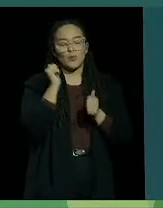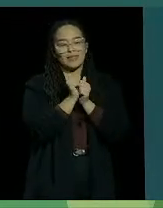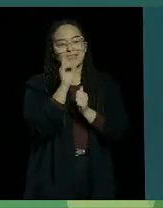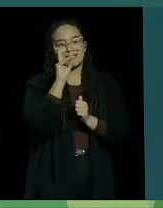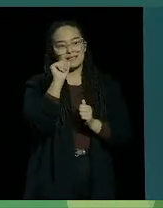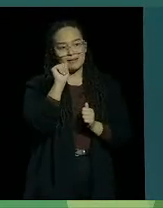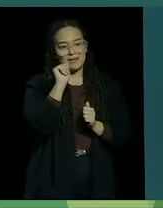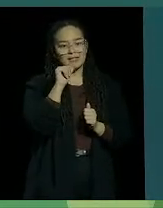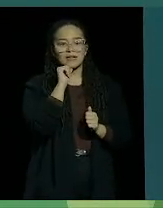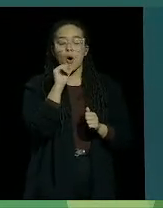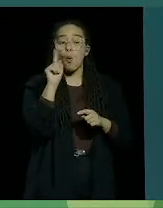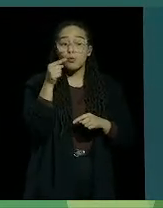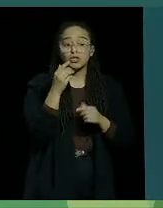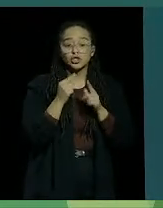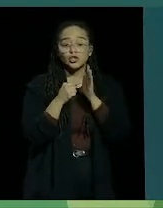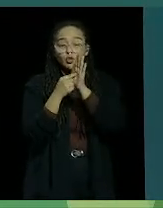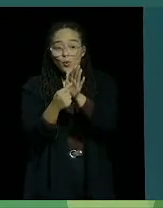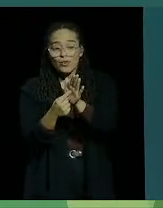showing them that this